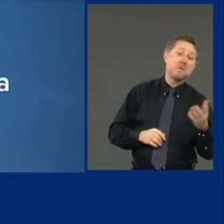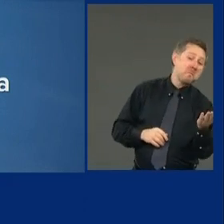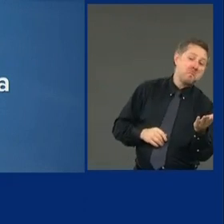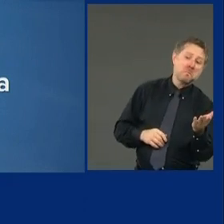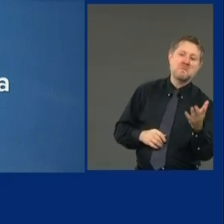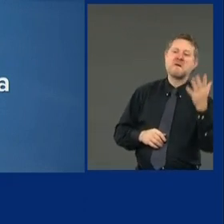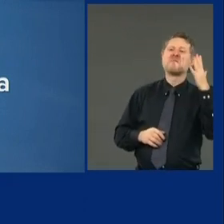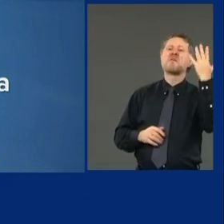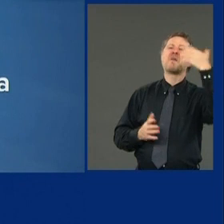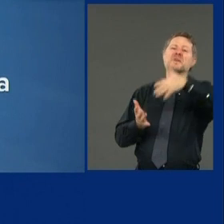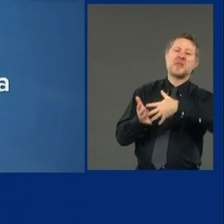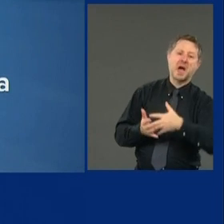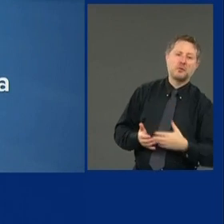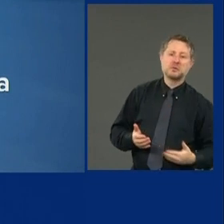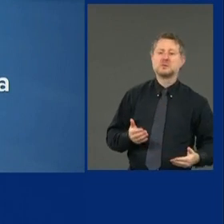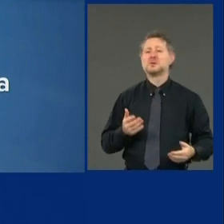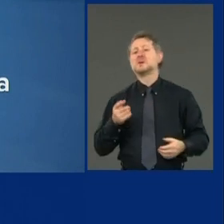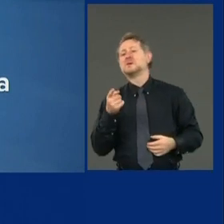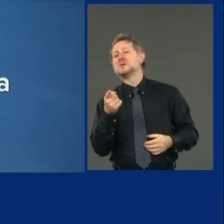5?